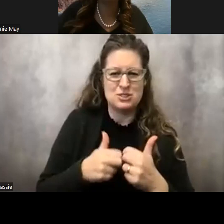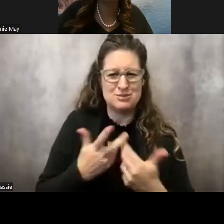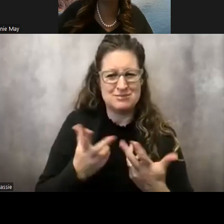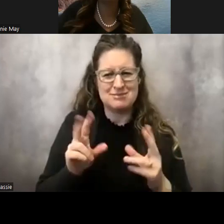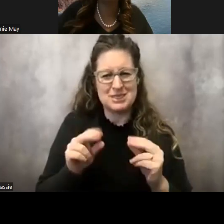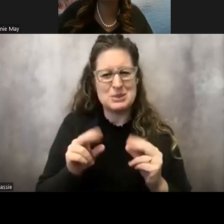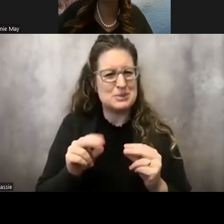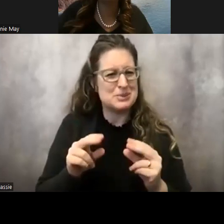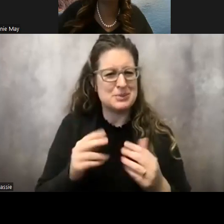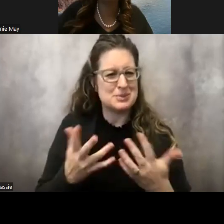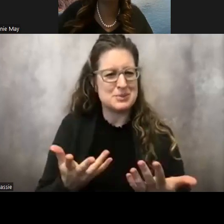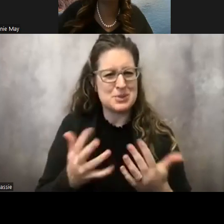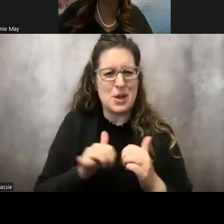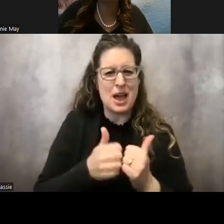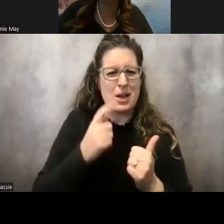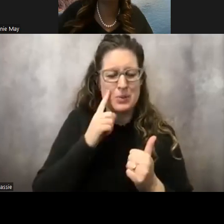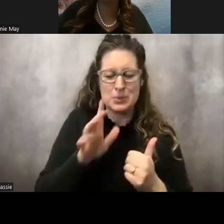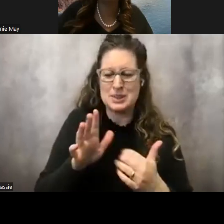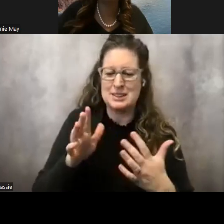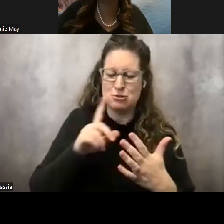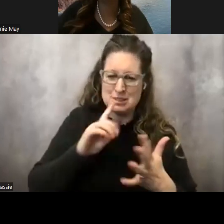encourage that as a system?